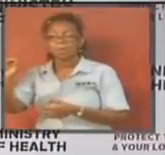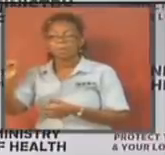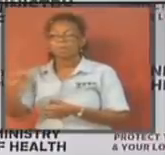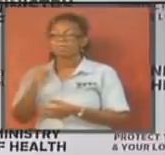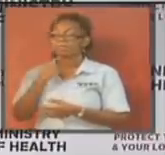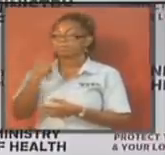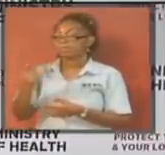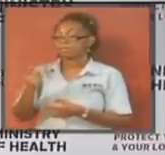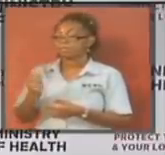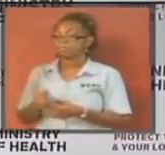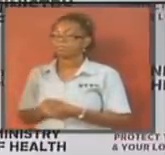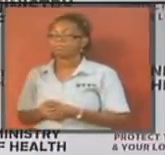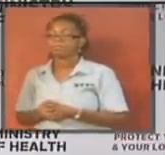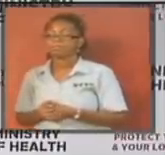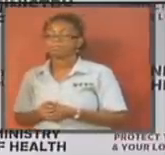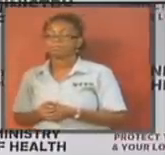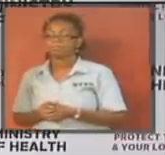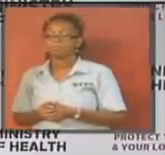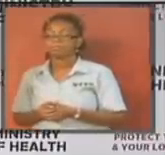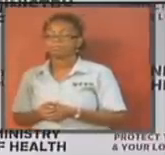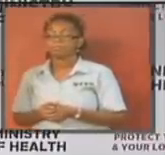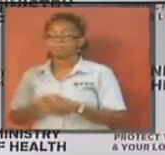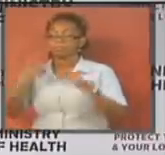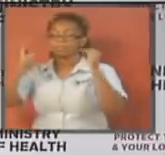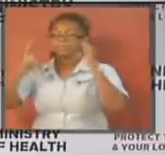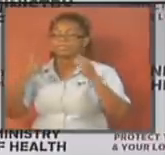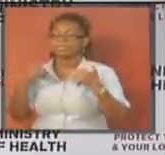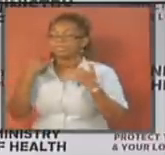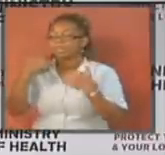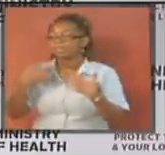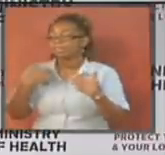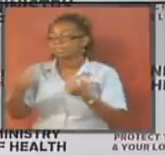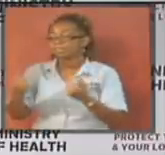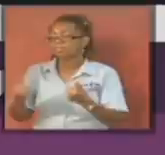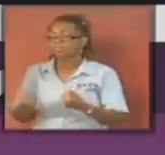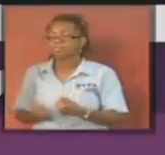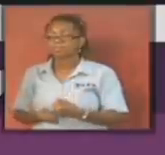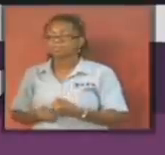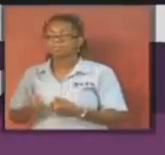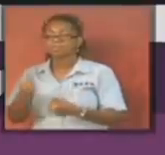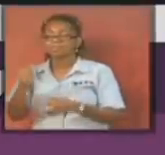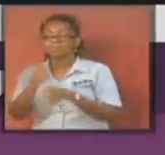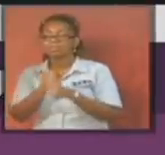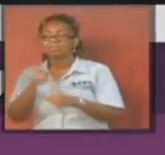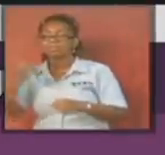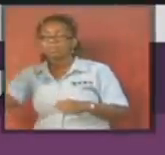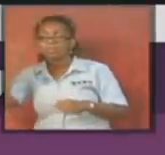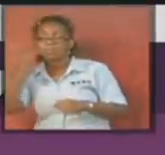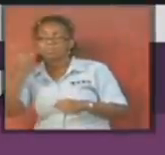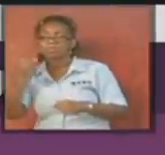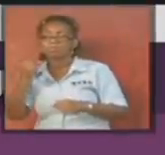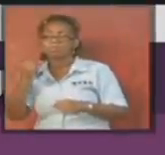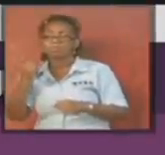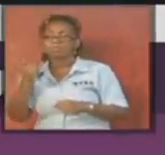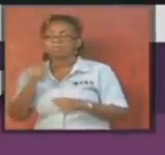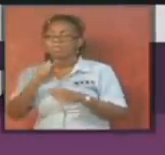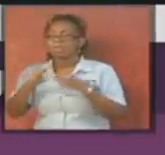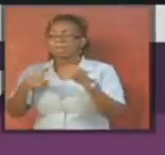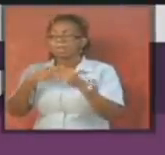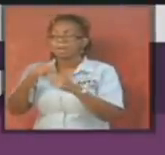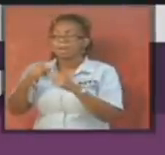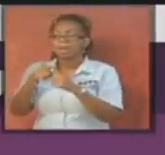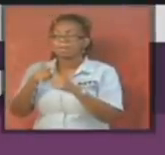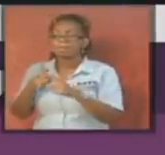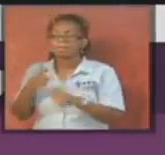were already in the country. What I'm trying to find out is that a normal course of action, should the health officials have been alerted prior to